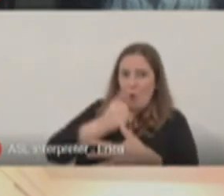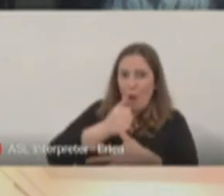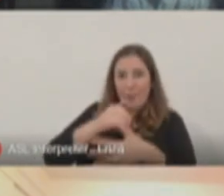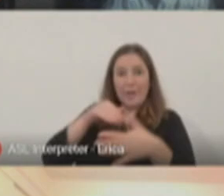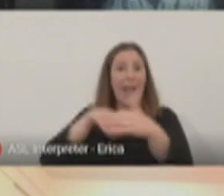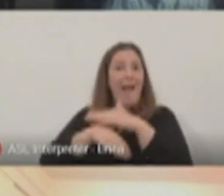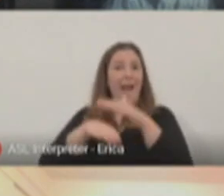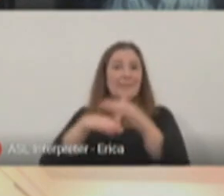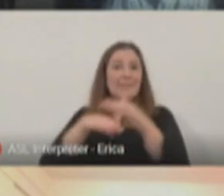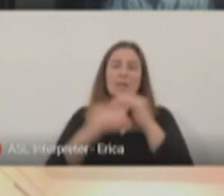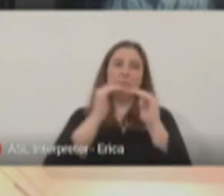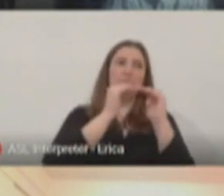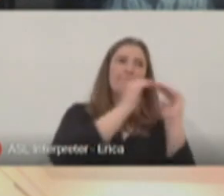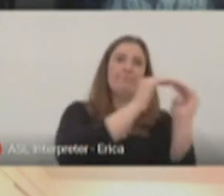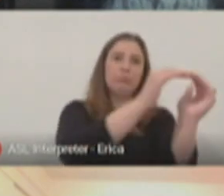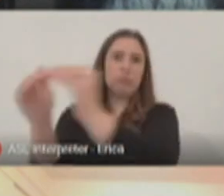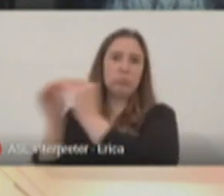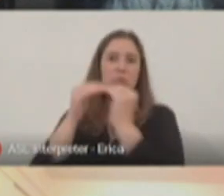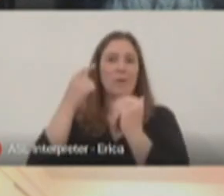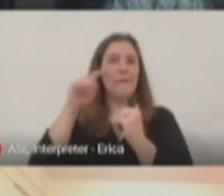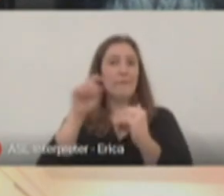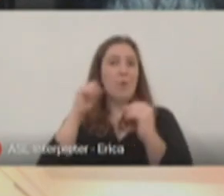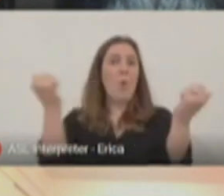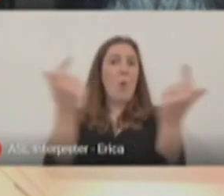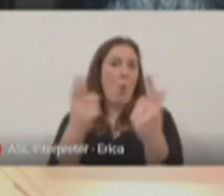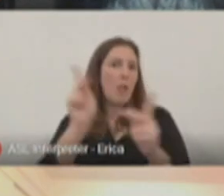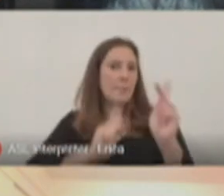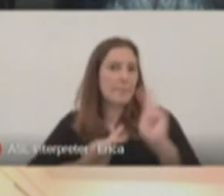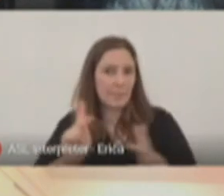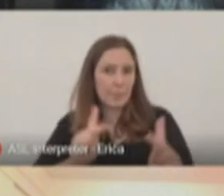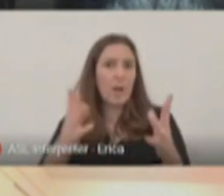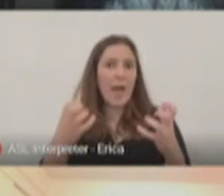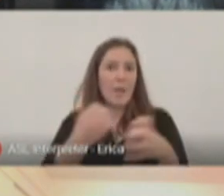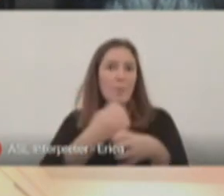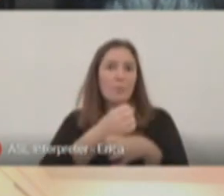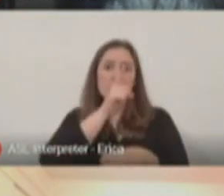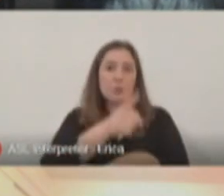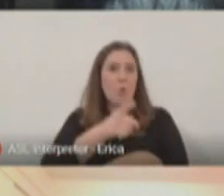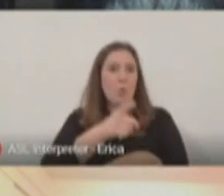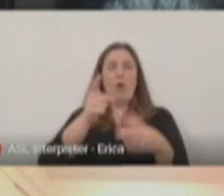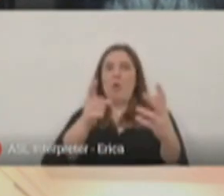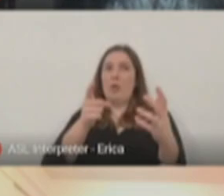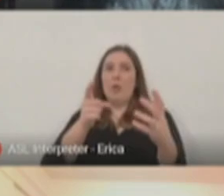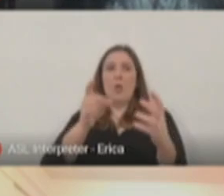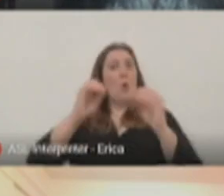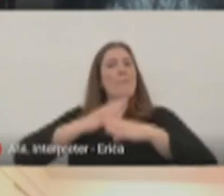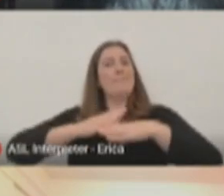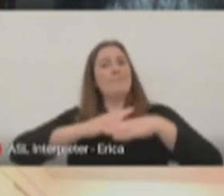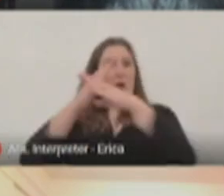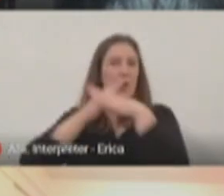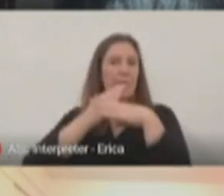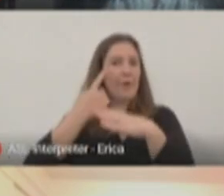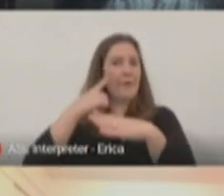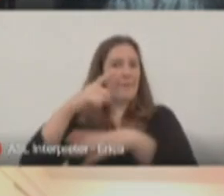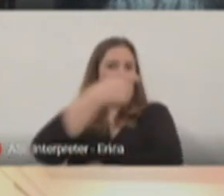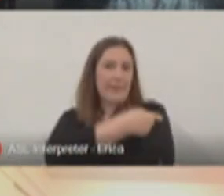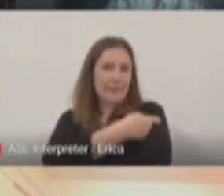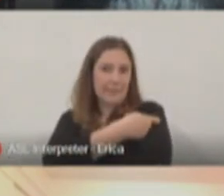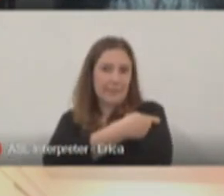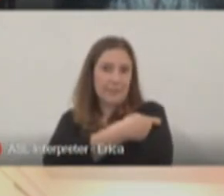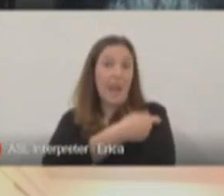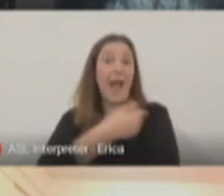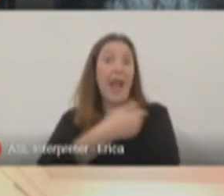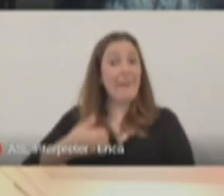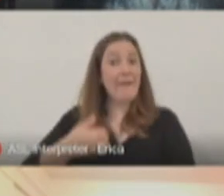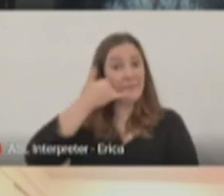board and that we do everything we can to make sure that there is not a barrier for people to get vaccinated. So we have a phone number and a